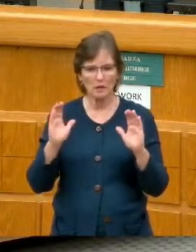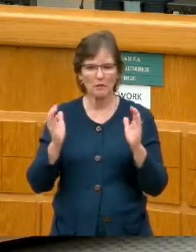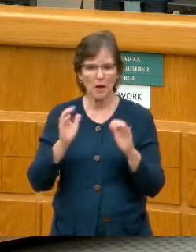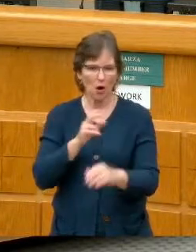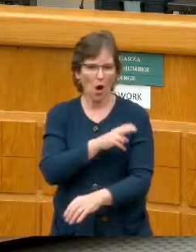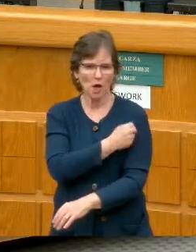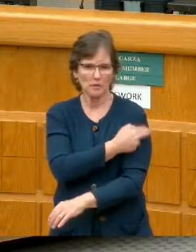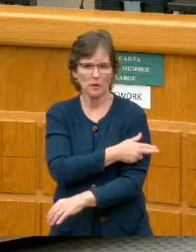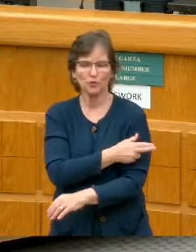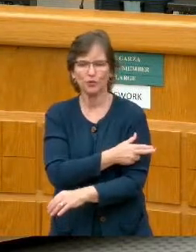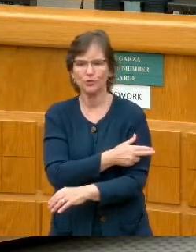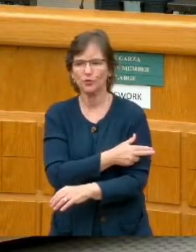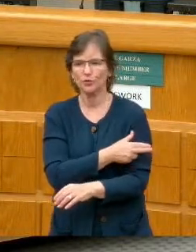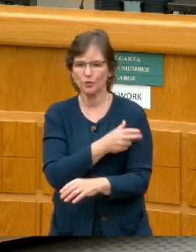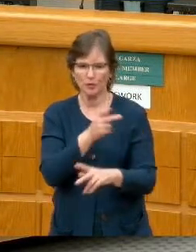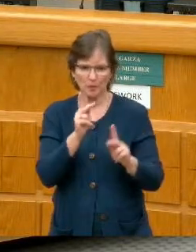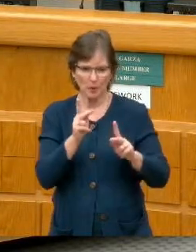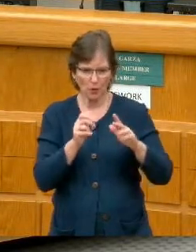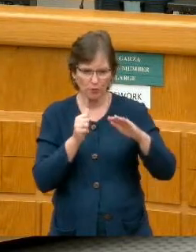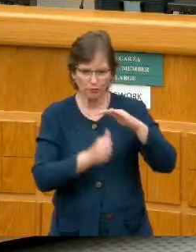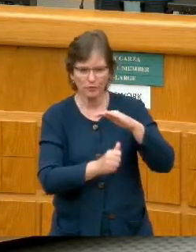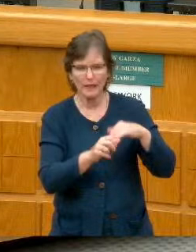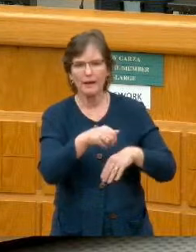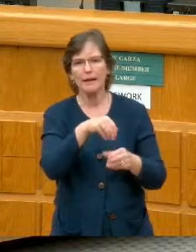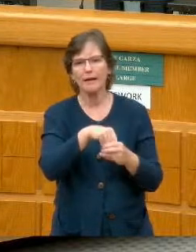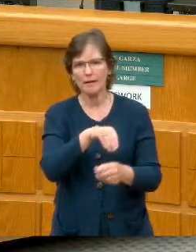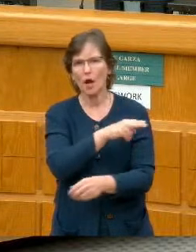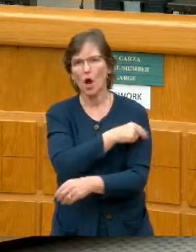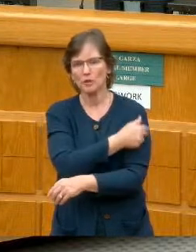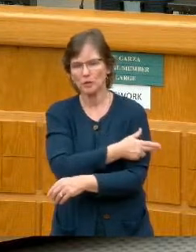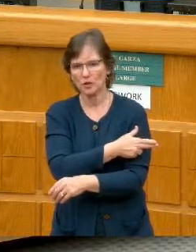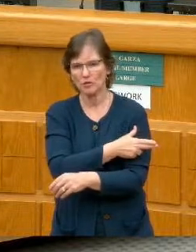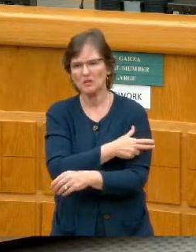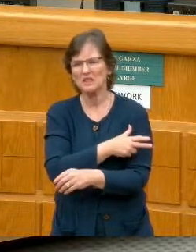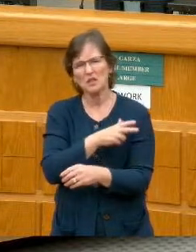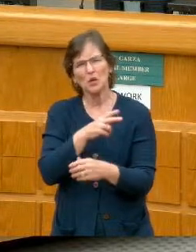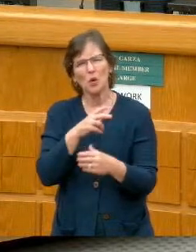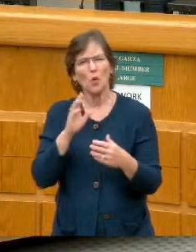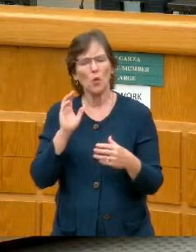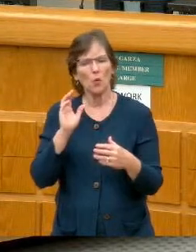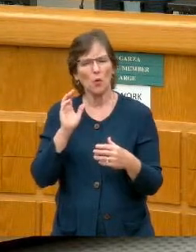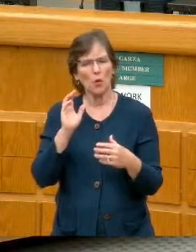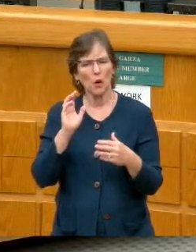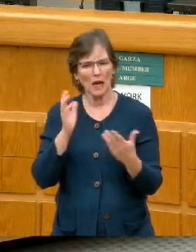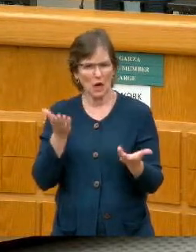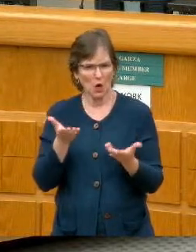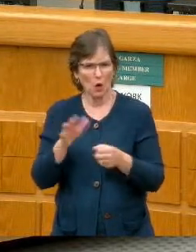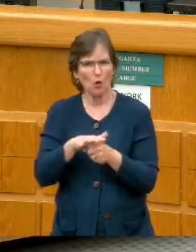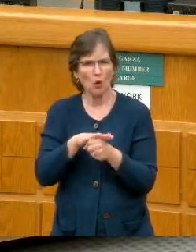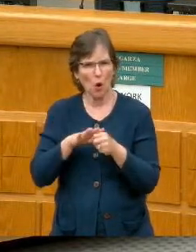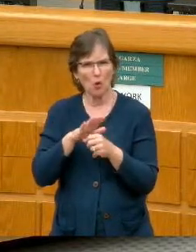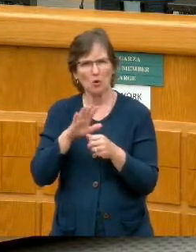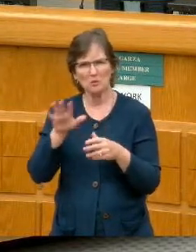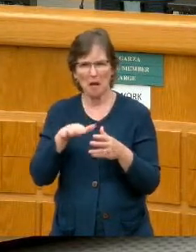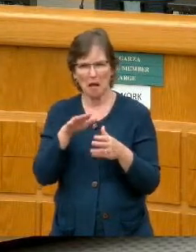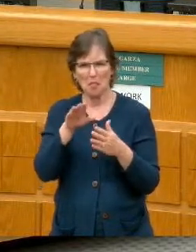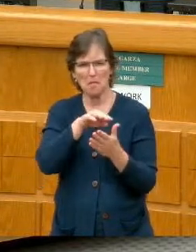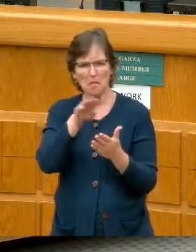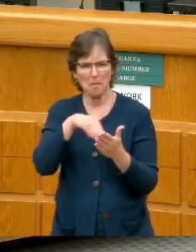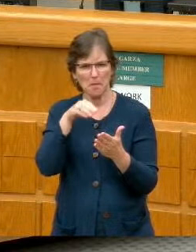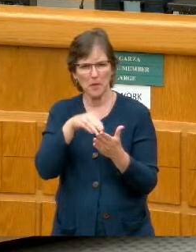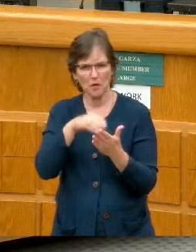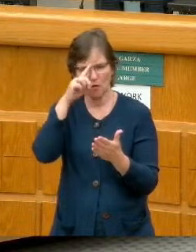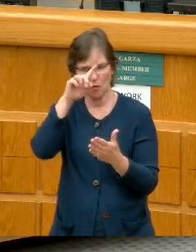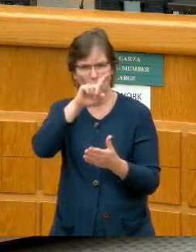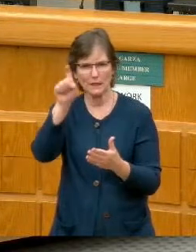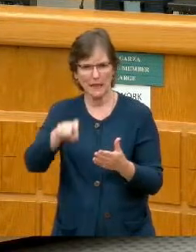the middle of all the trauma service areas in the state for the rate of the number of people hospitalized per capita per